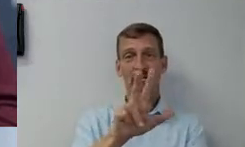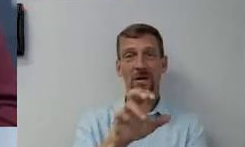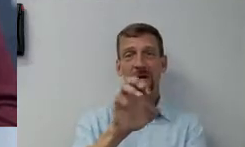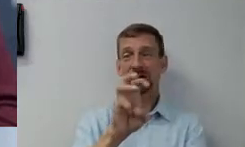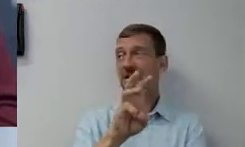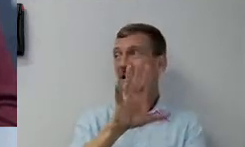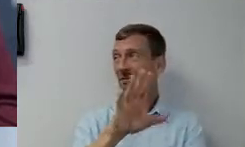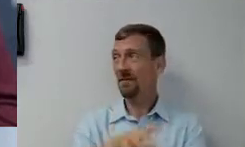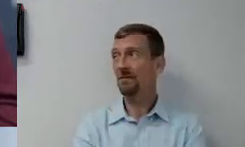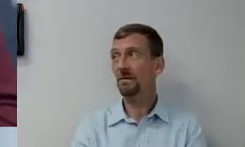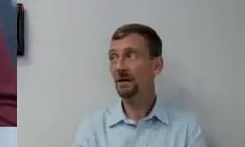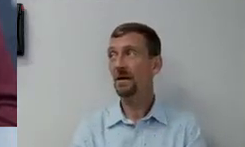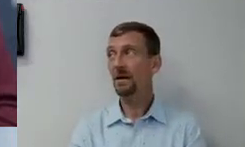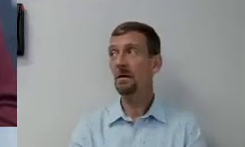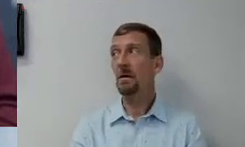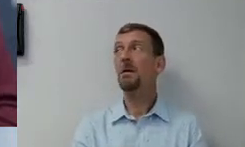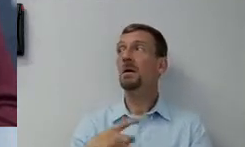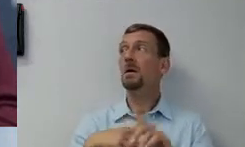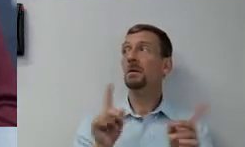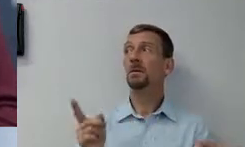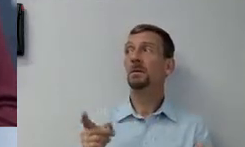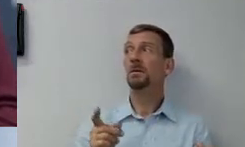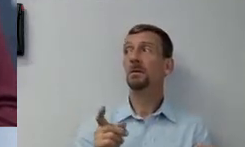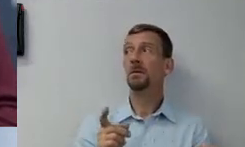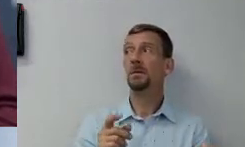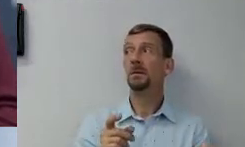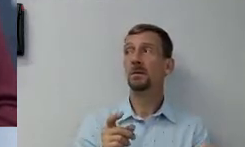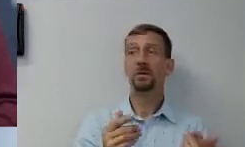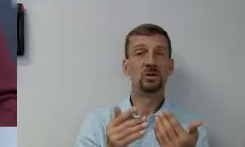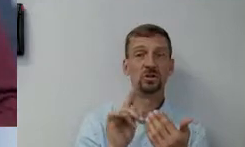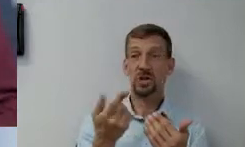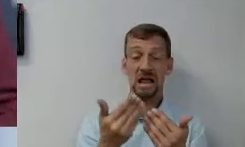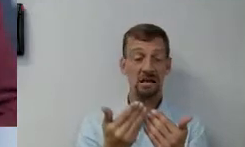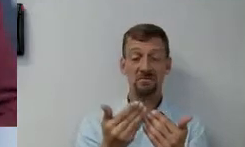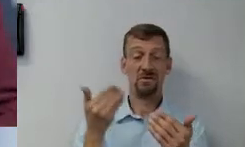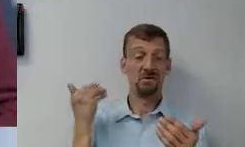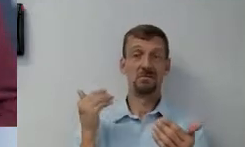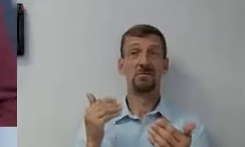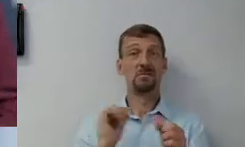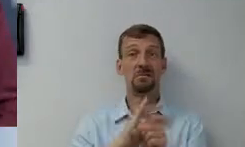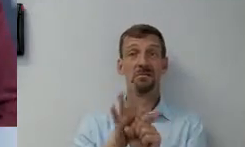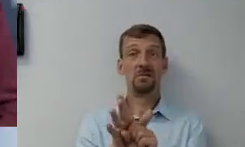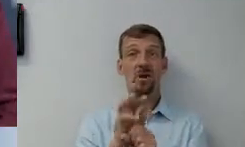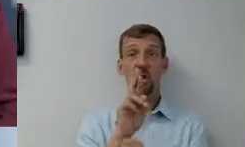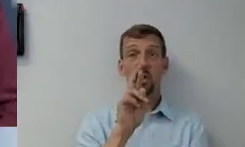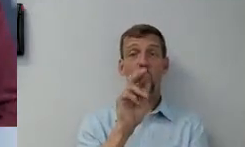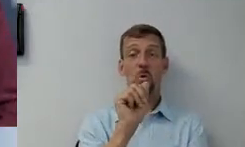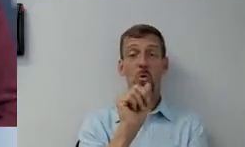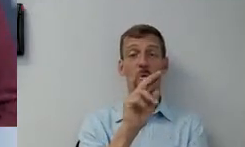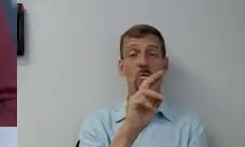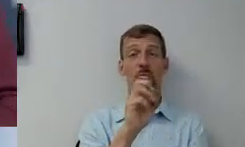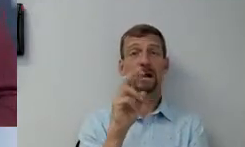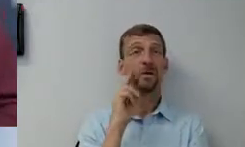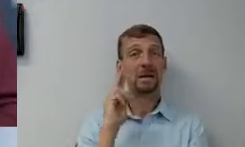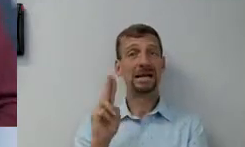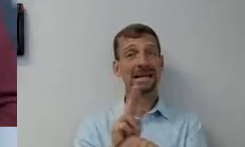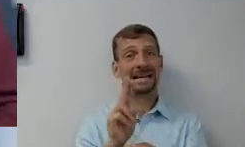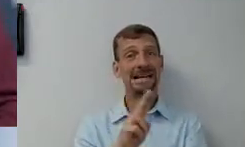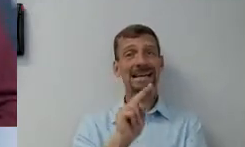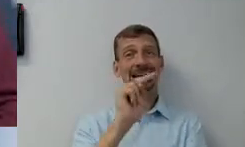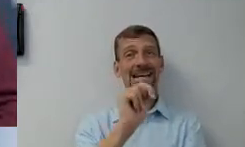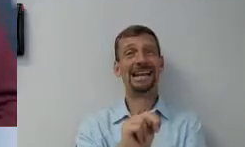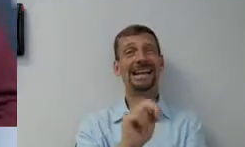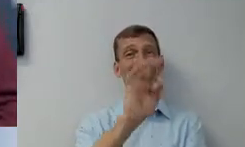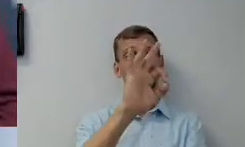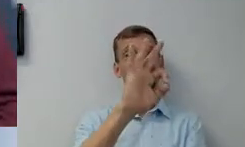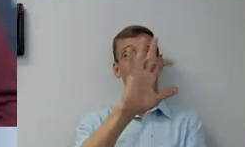my math was right there, but just again, pre-COVID, it was rare that people would wear N95 masks.